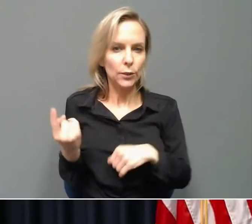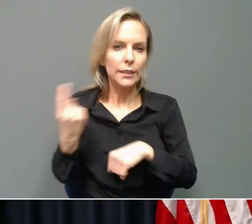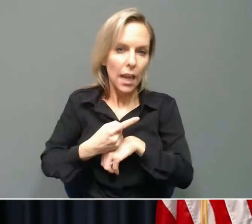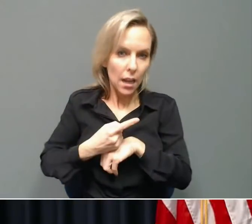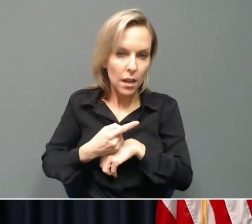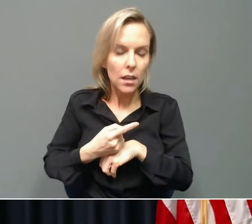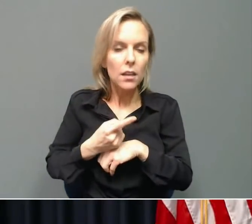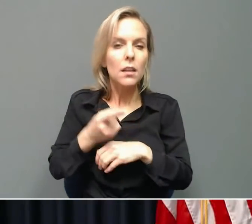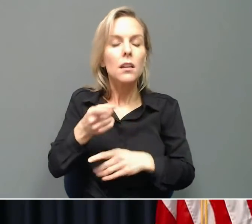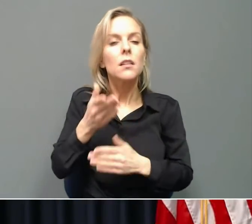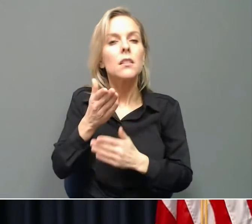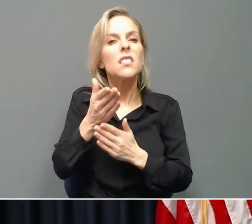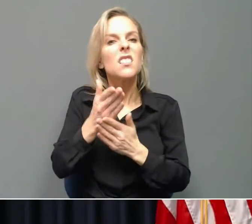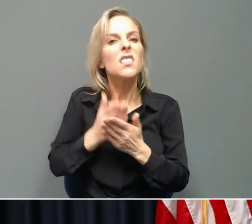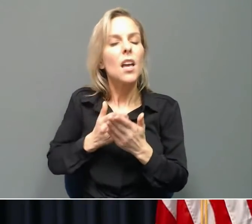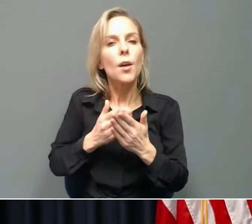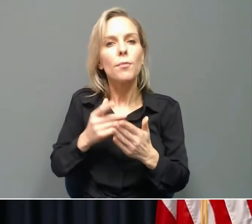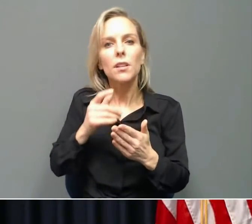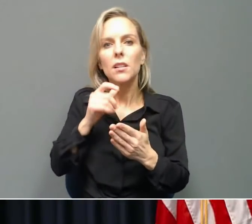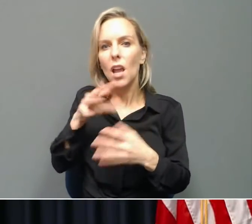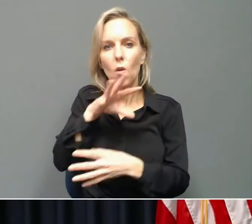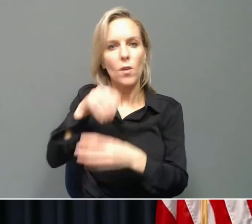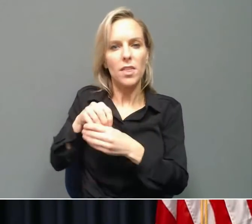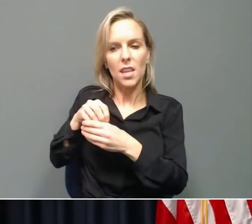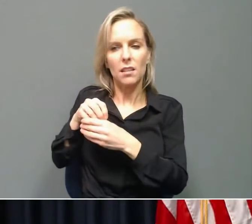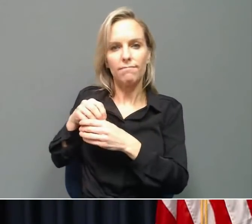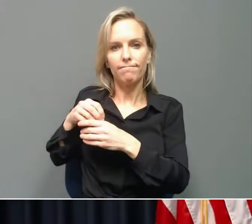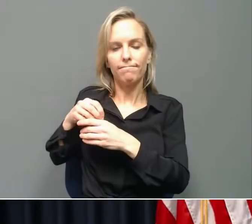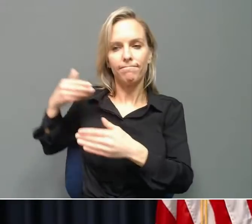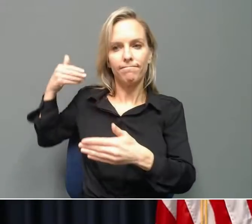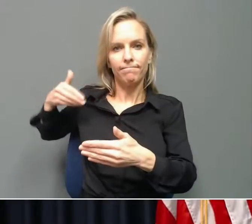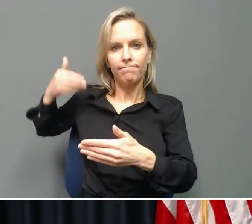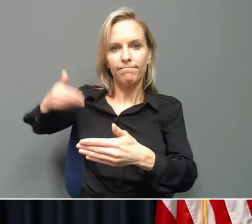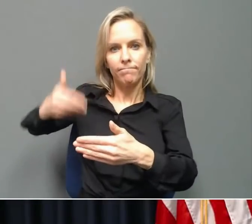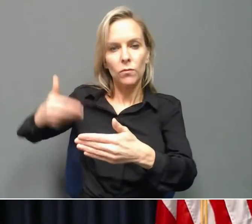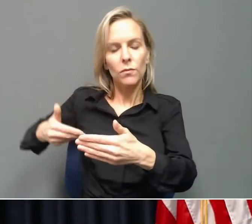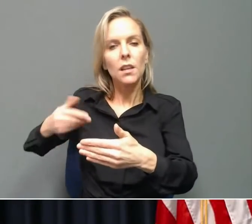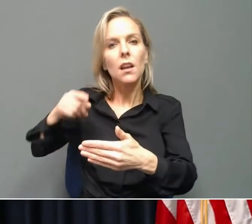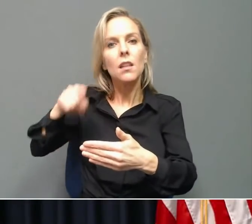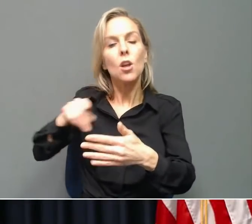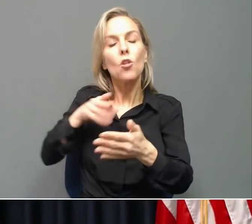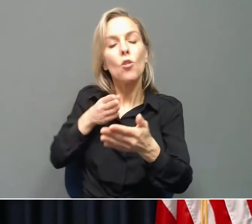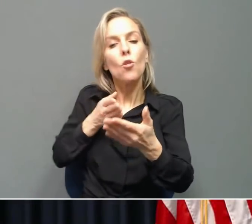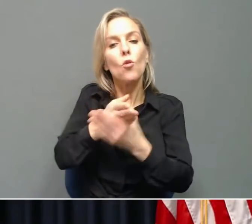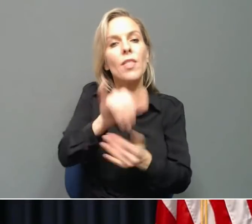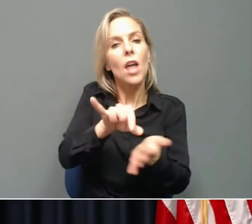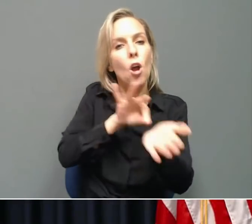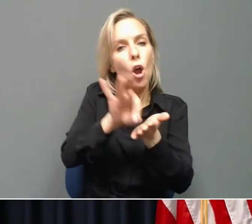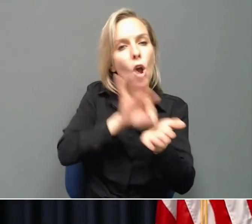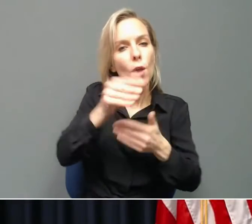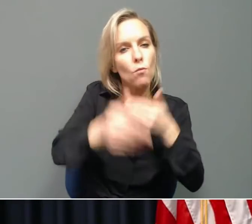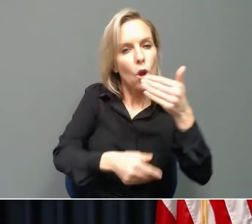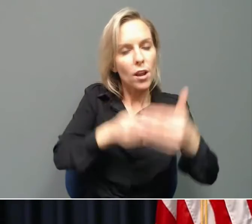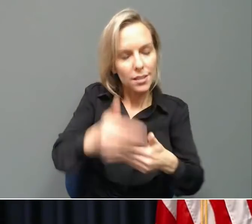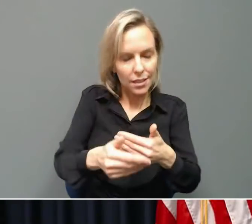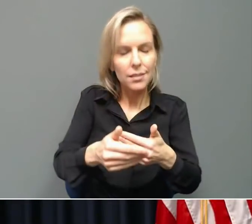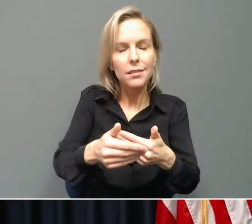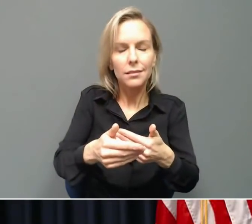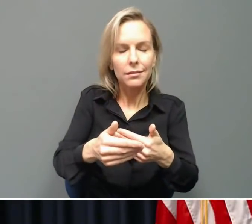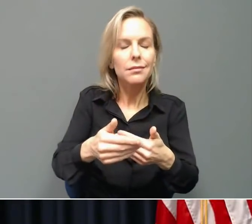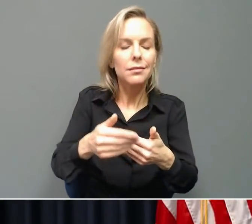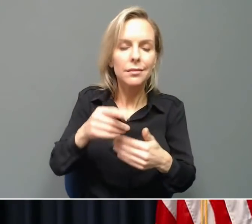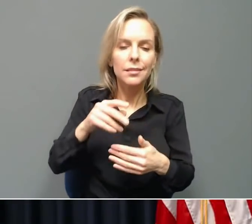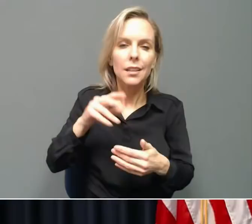in the last couple months. They're not a part of our audit. They've worked their way up in the normal process, but this is